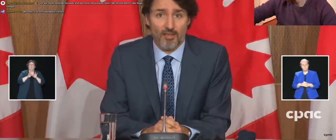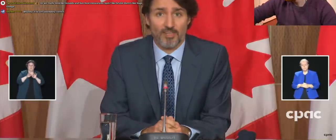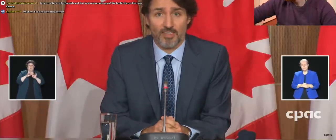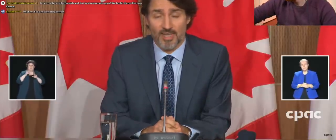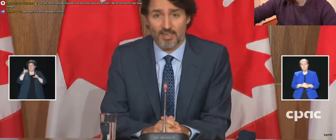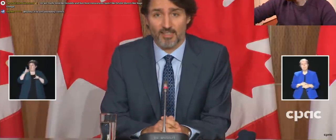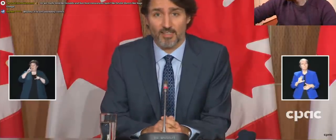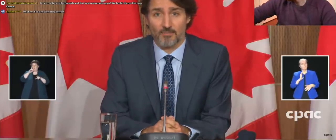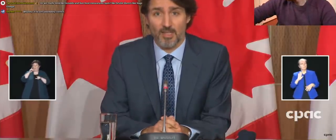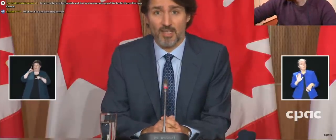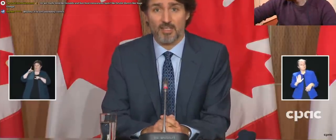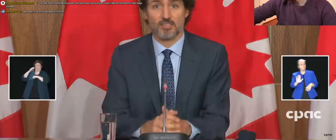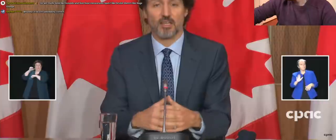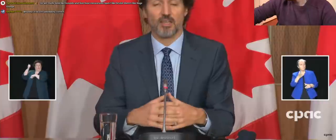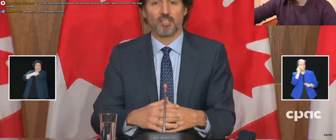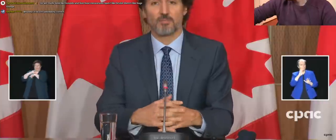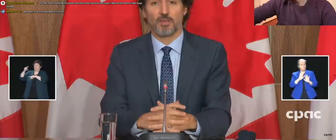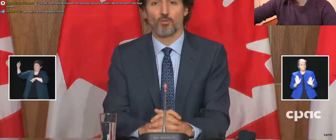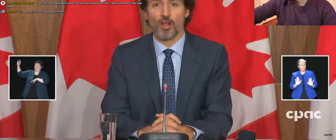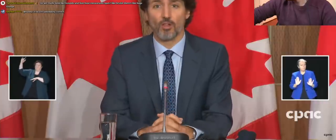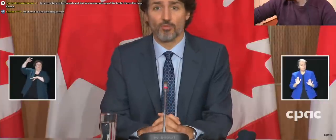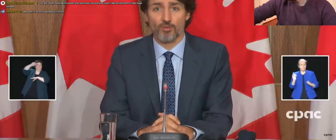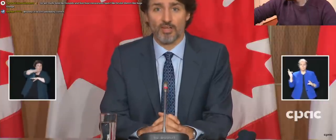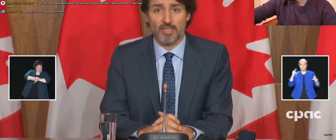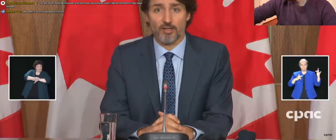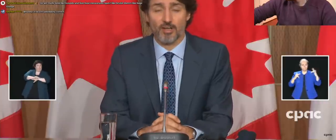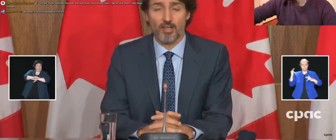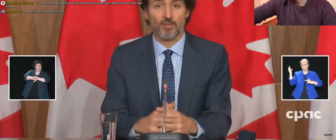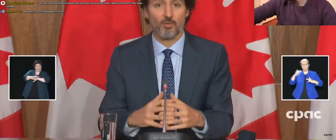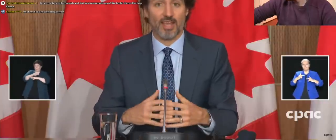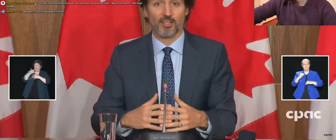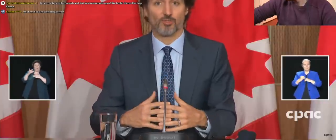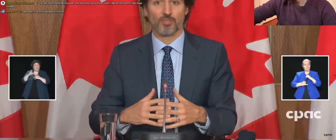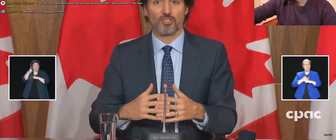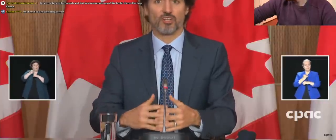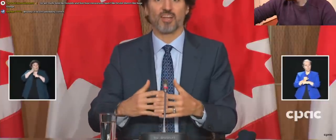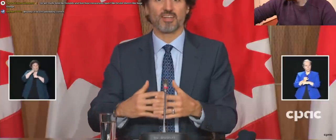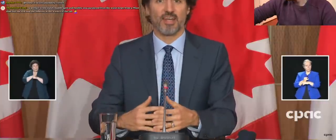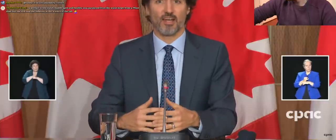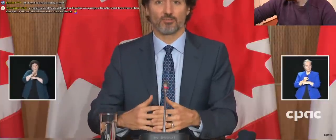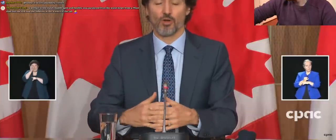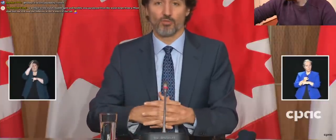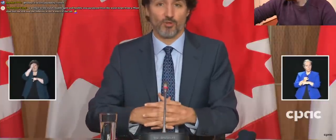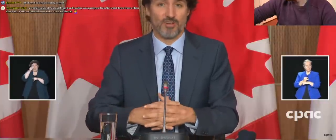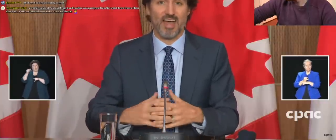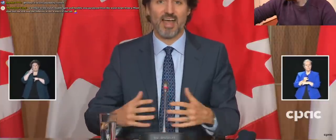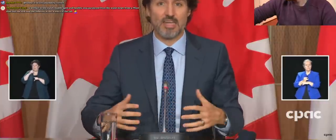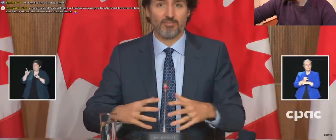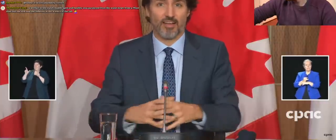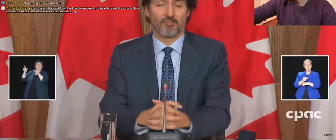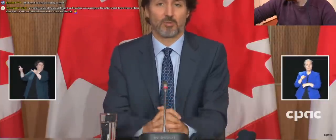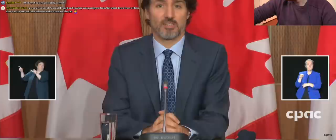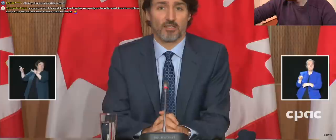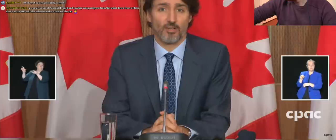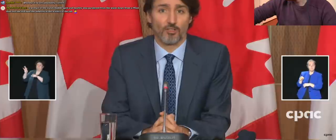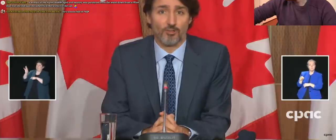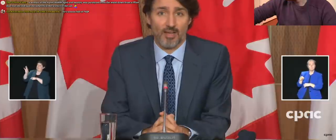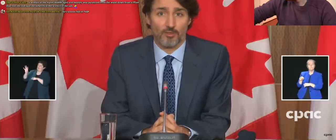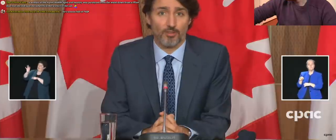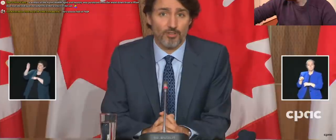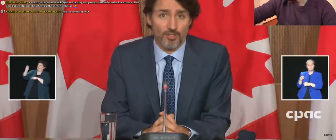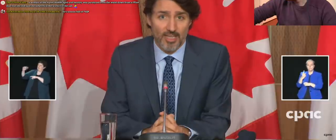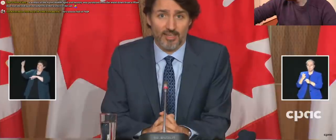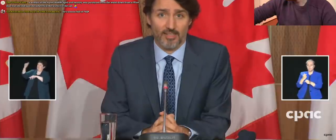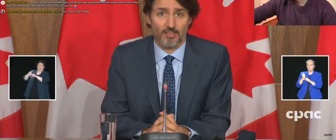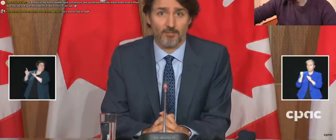people arriving in Canada is it's been well over a year that we actually shut down over 95% of all